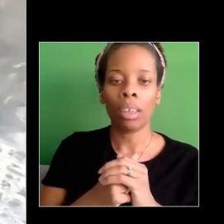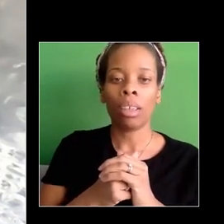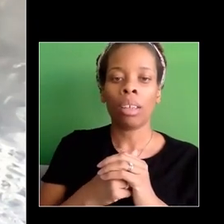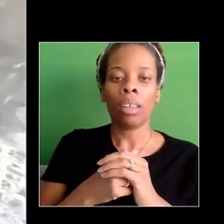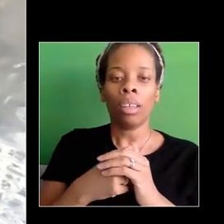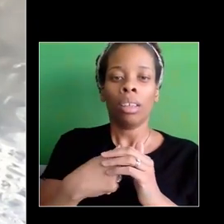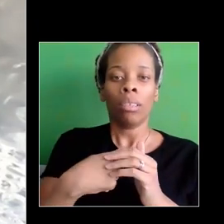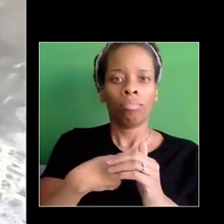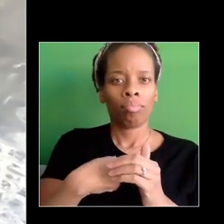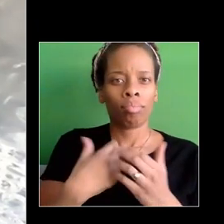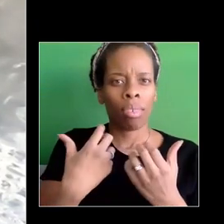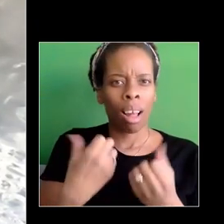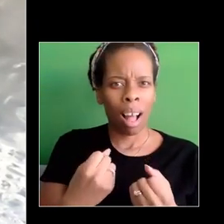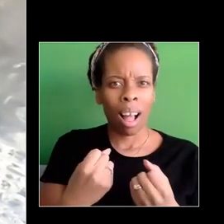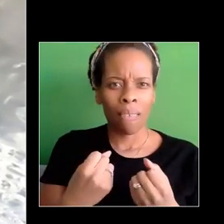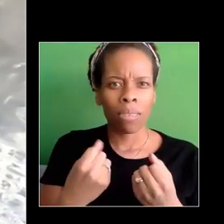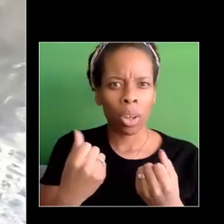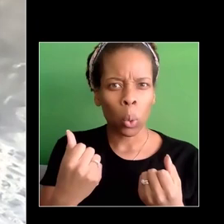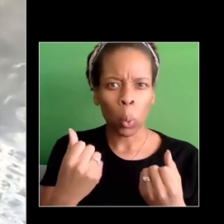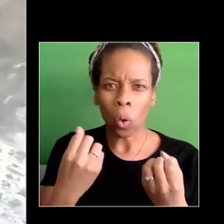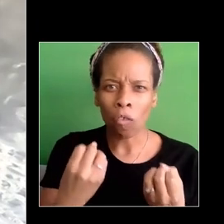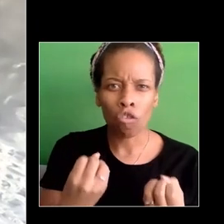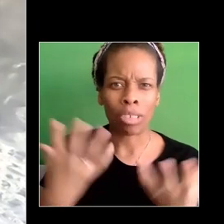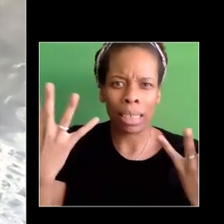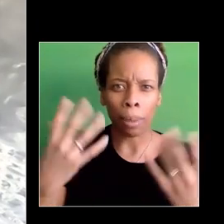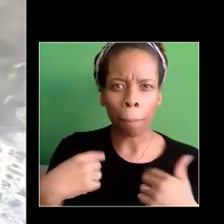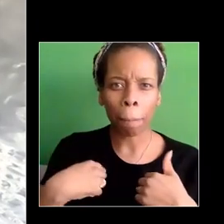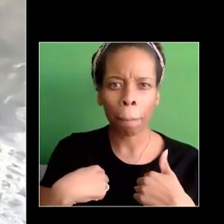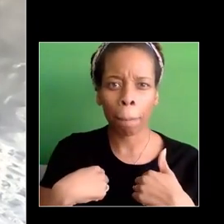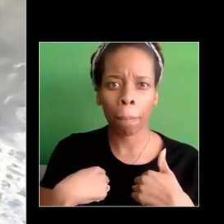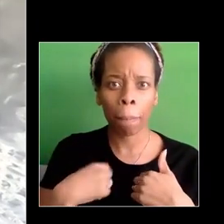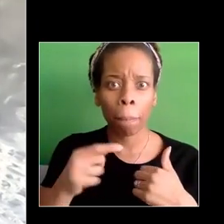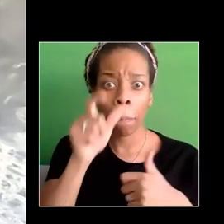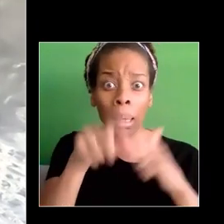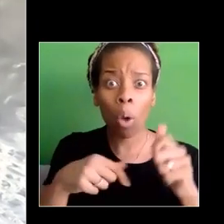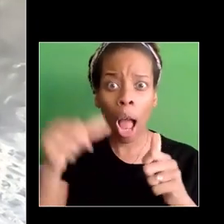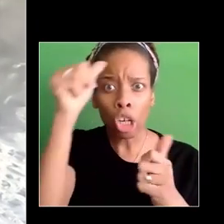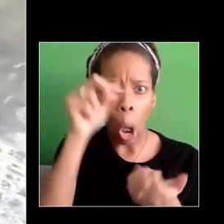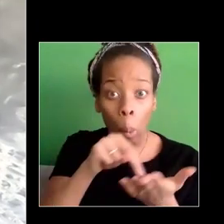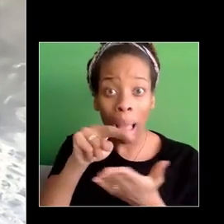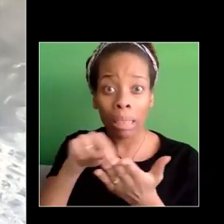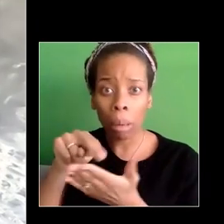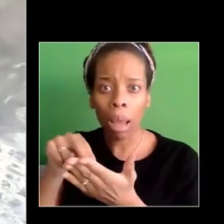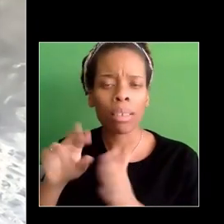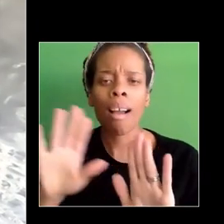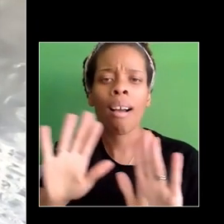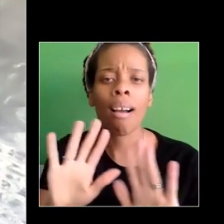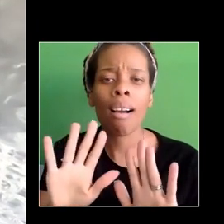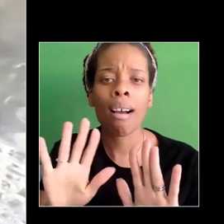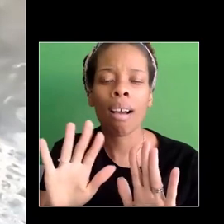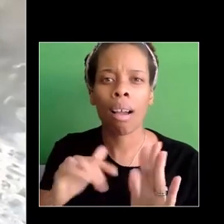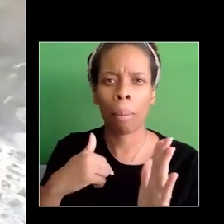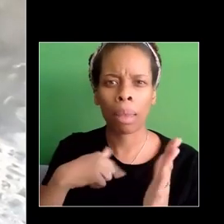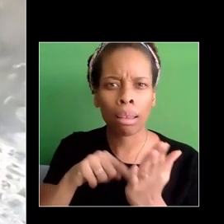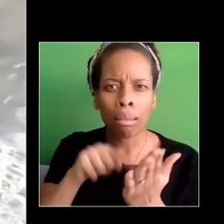as I let go of the idea of trying to depict people I knew or trying to focused on getting a likeness,